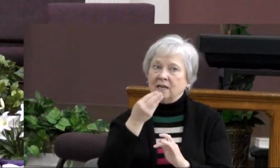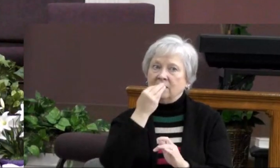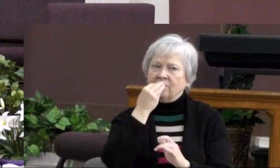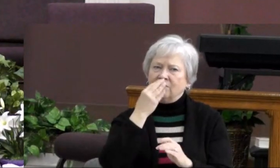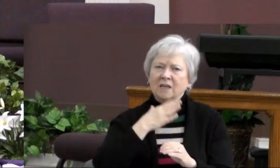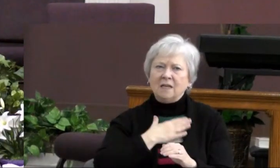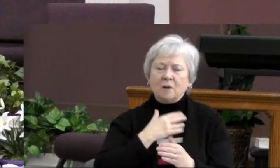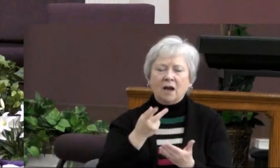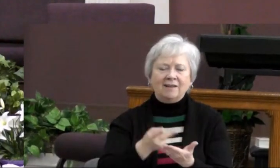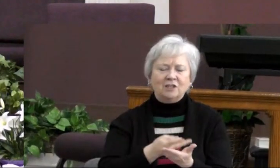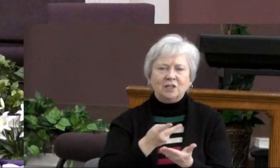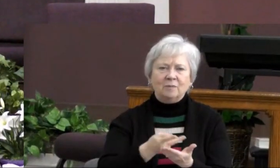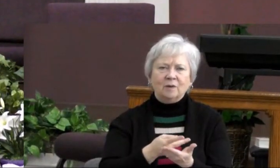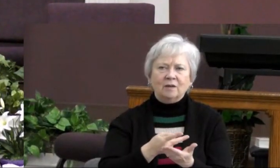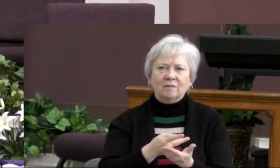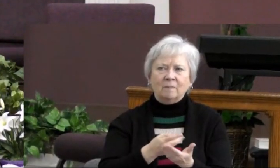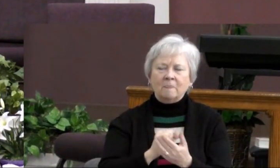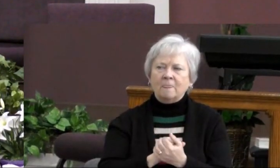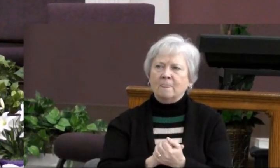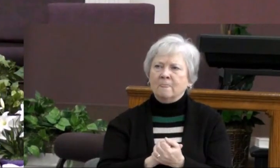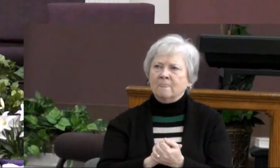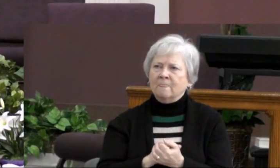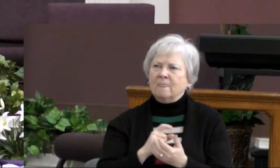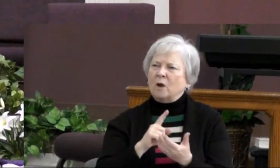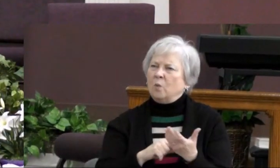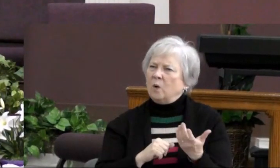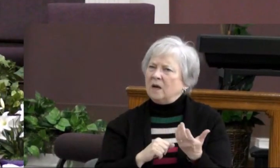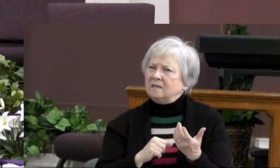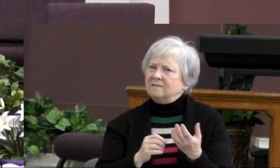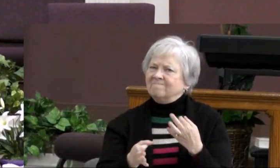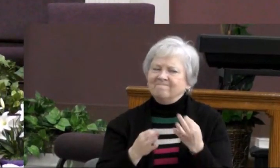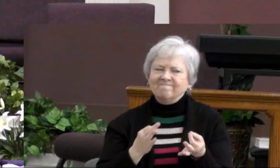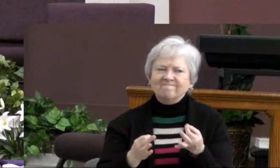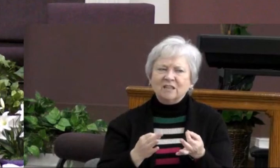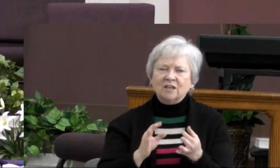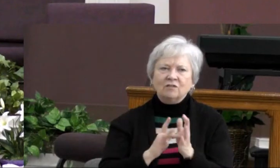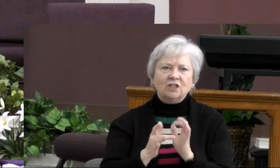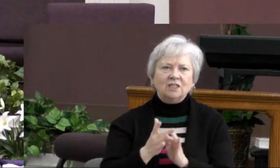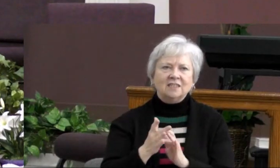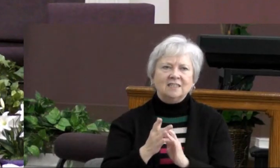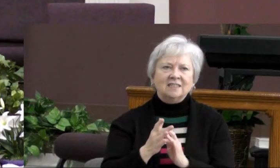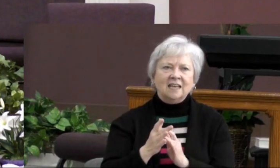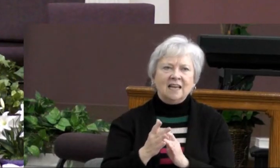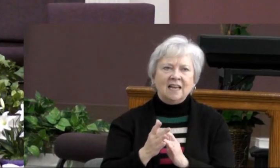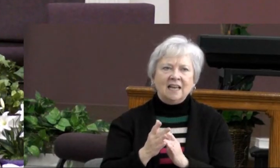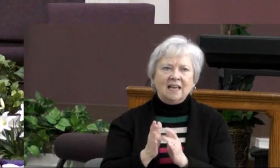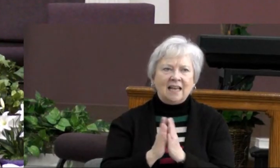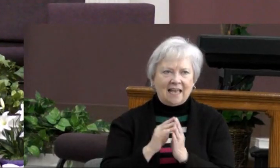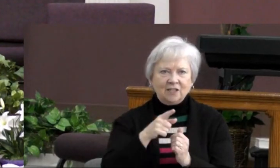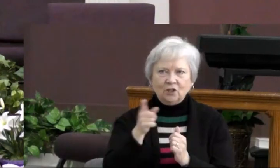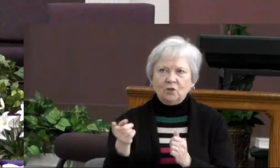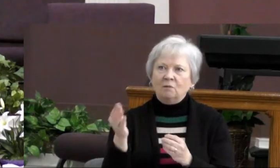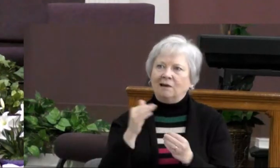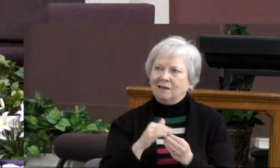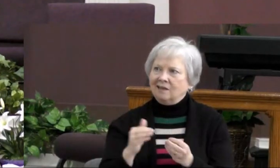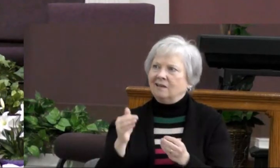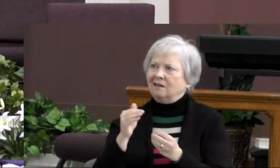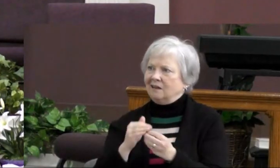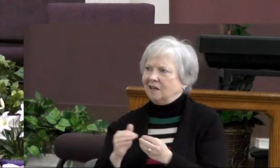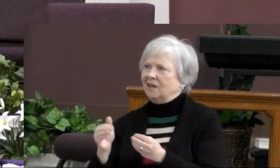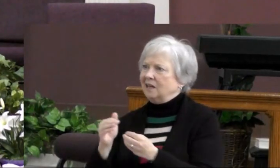What if Jesus asked you numerous times, "Do you love